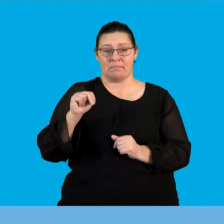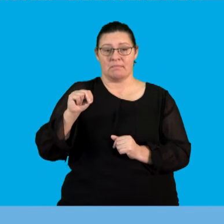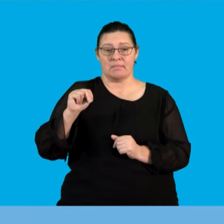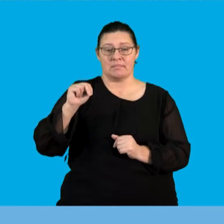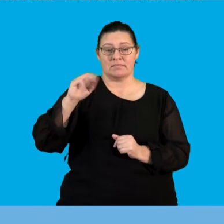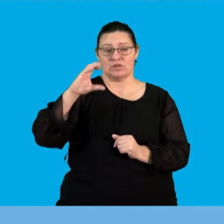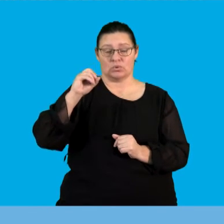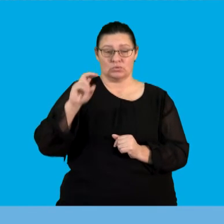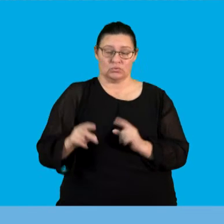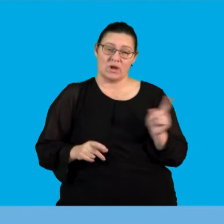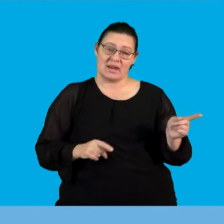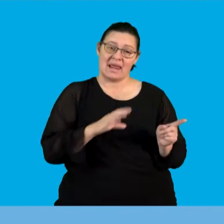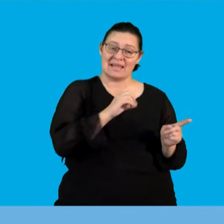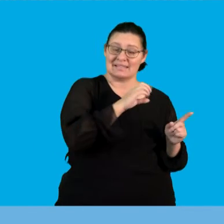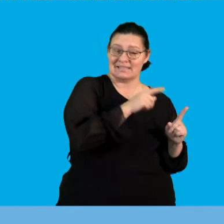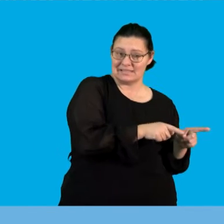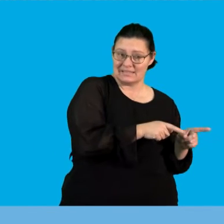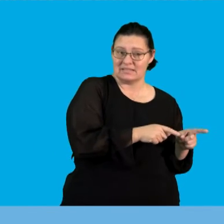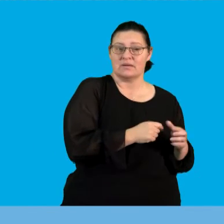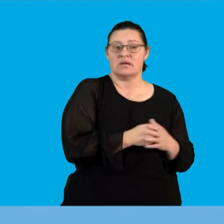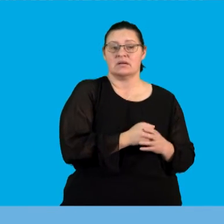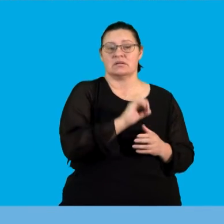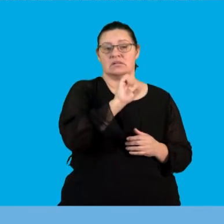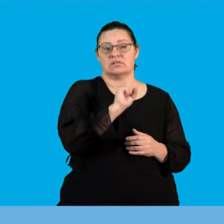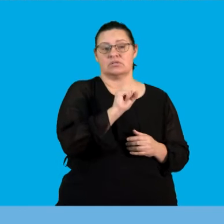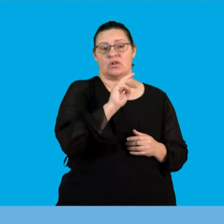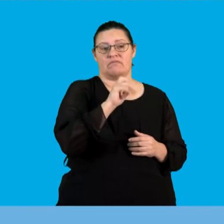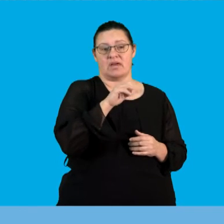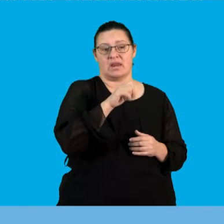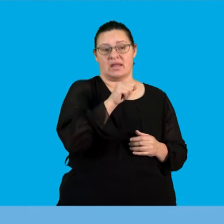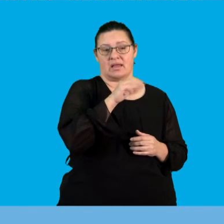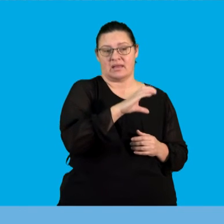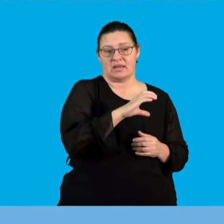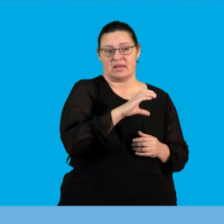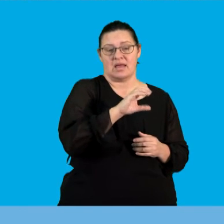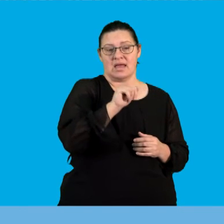we know that the sulfuric acid it is your